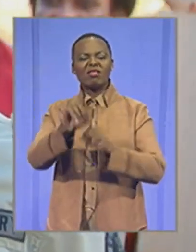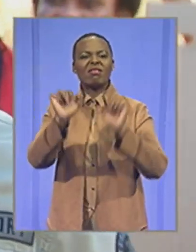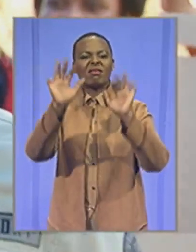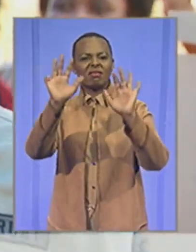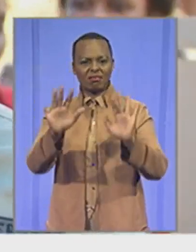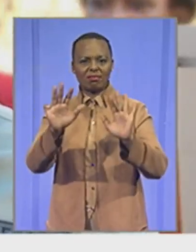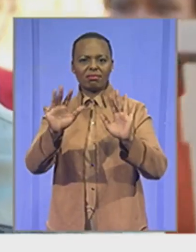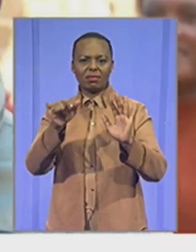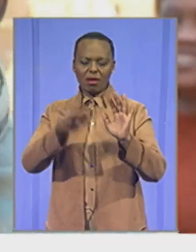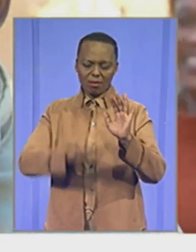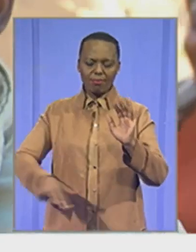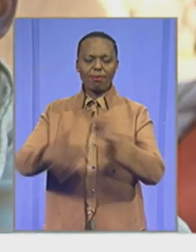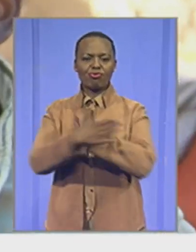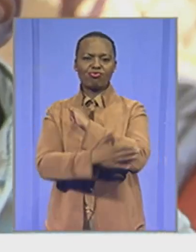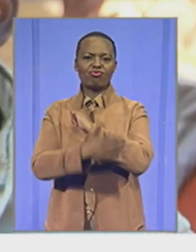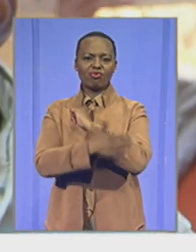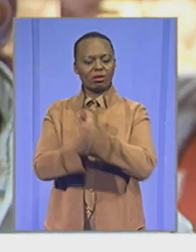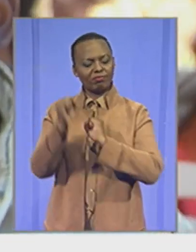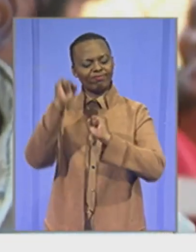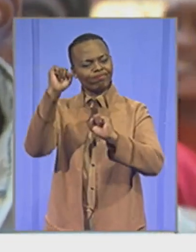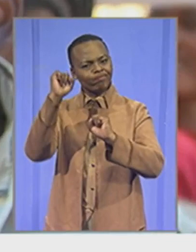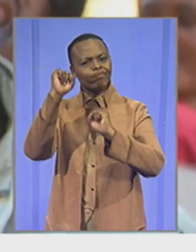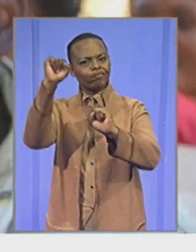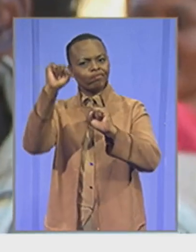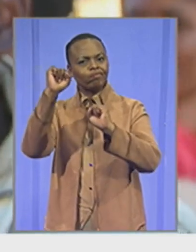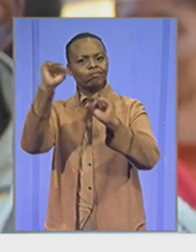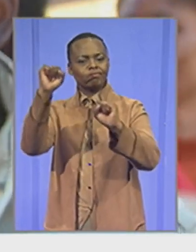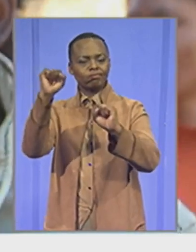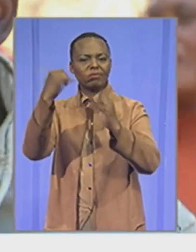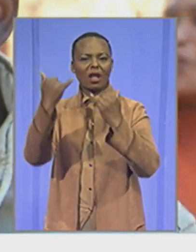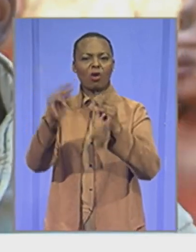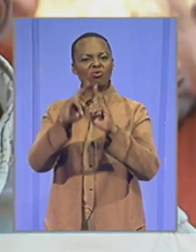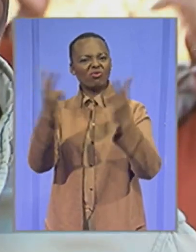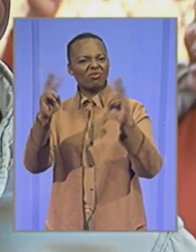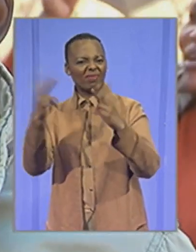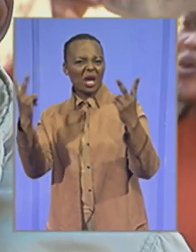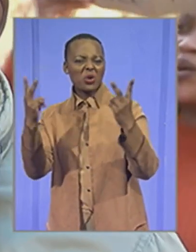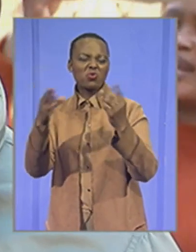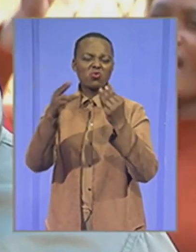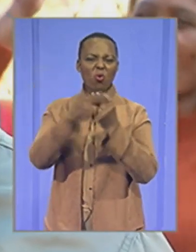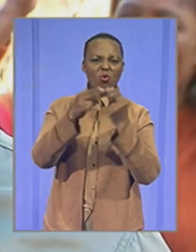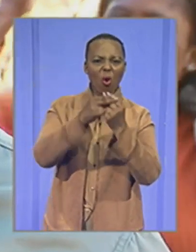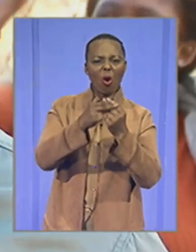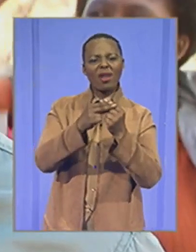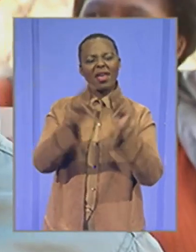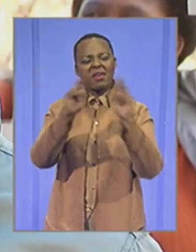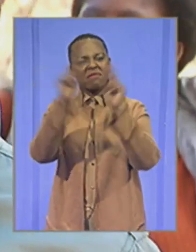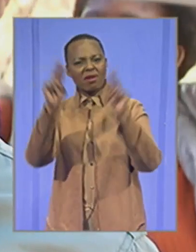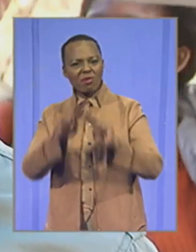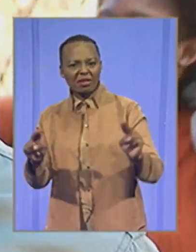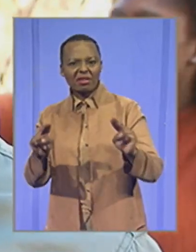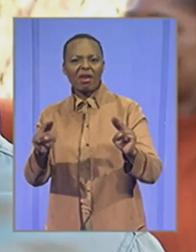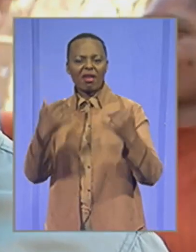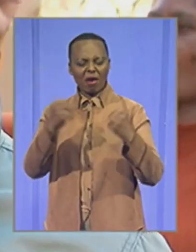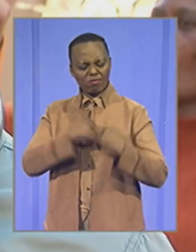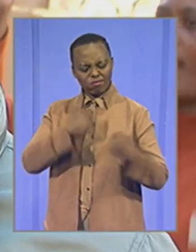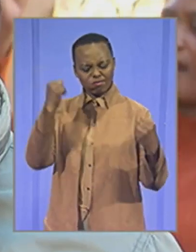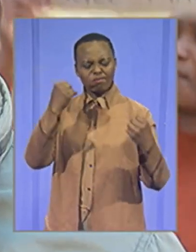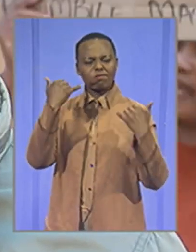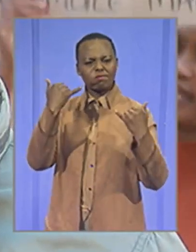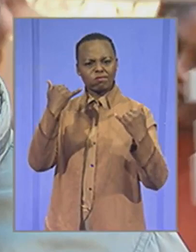across the country, wherein members of different unions and federations are expressing their views about the